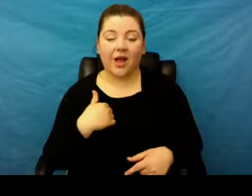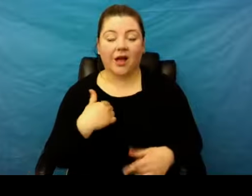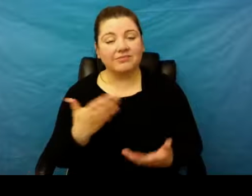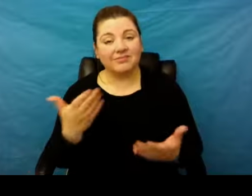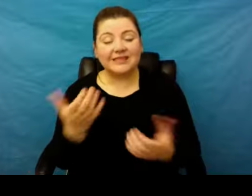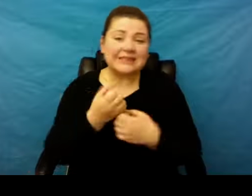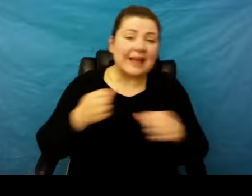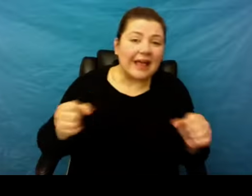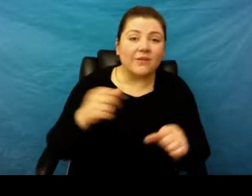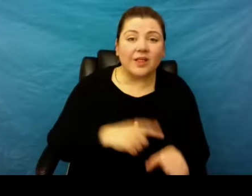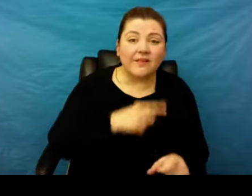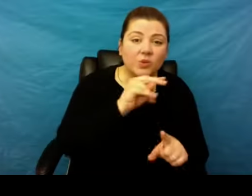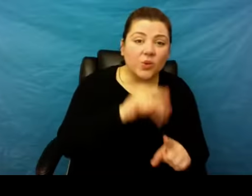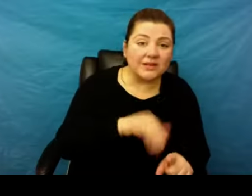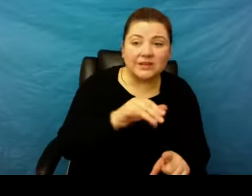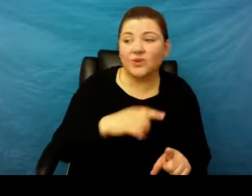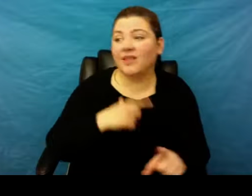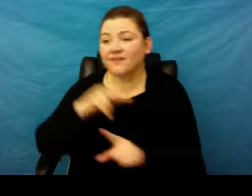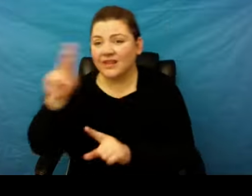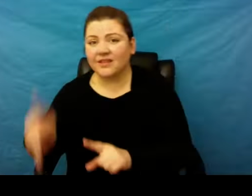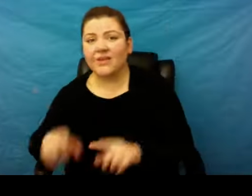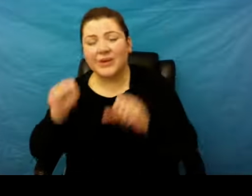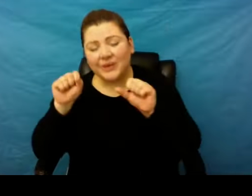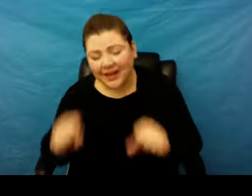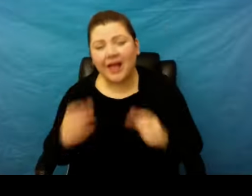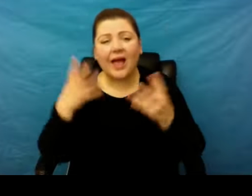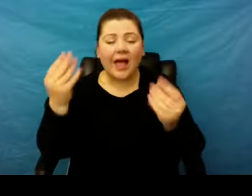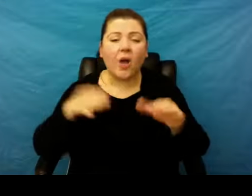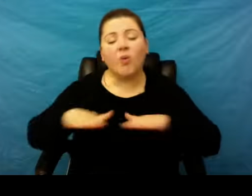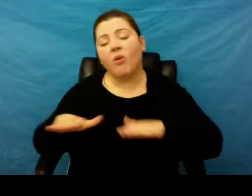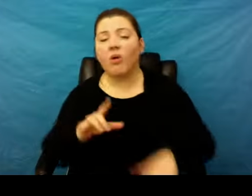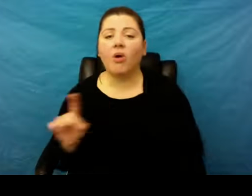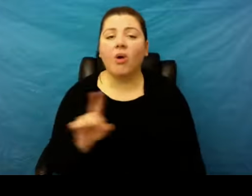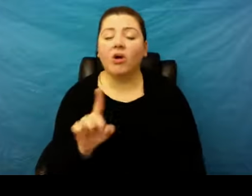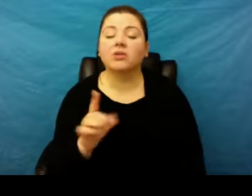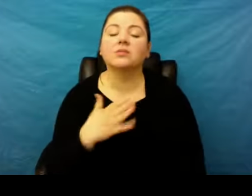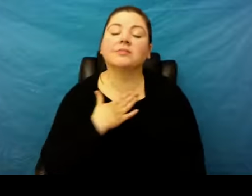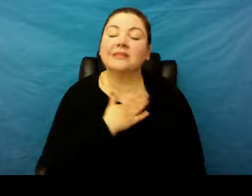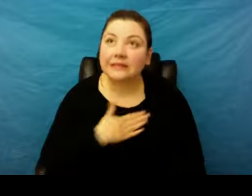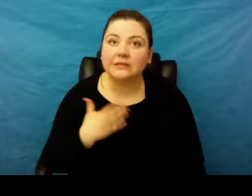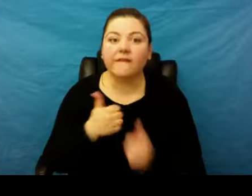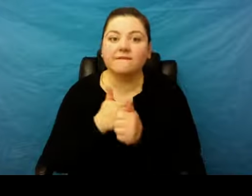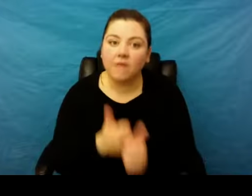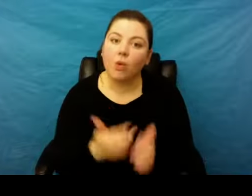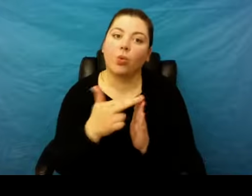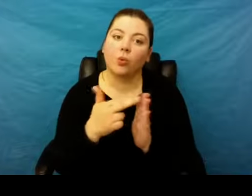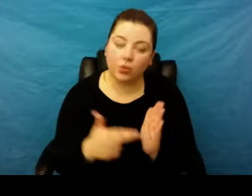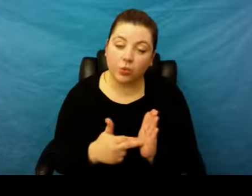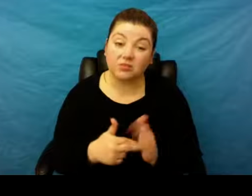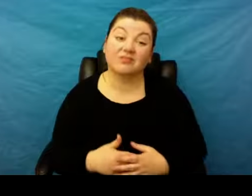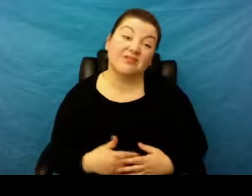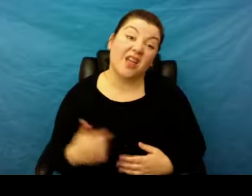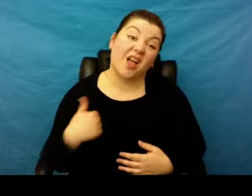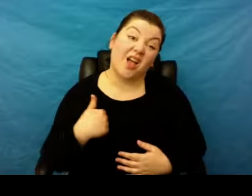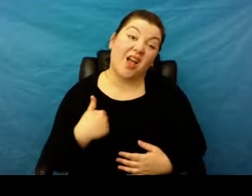to go on a walk. Just follow the rules. Just follow the rules. I would encourage you to wear a mask, not because you're